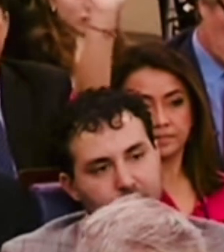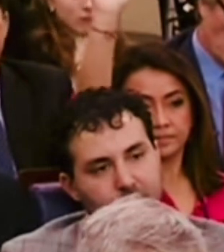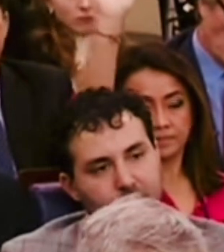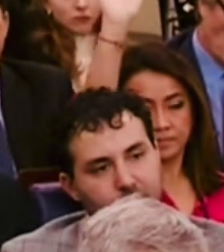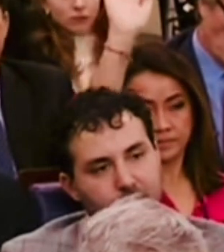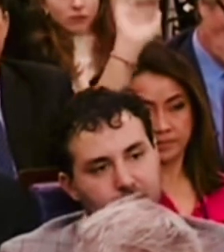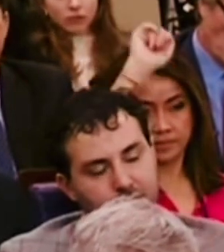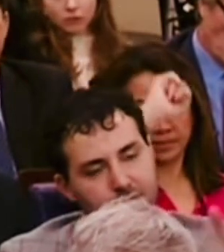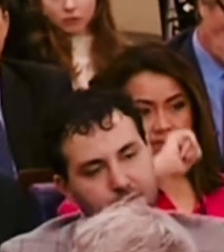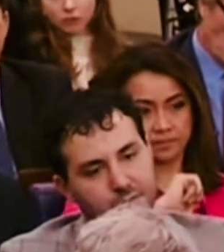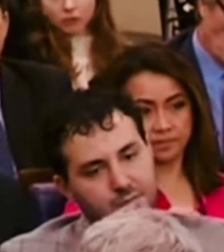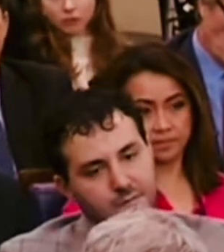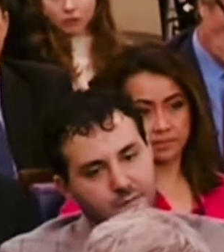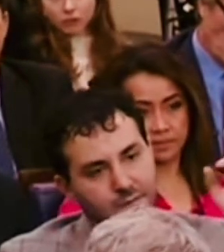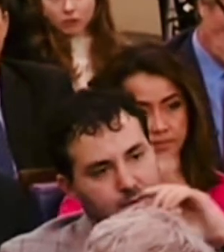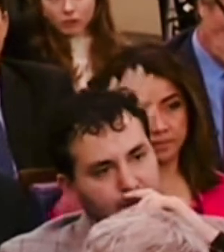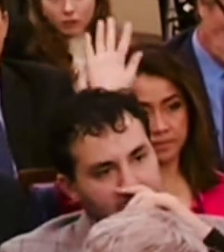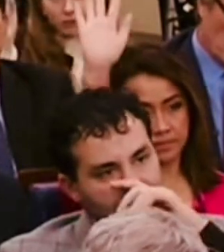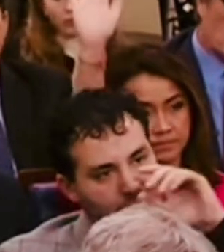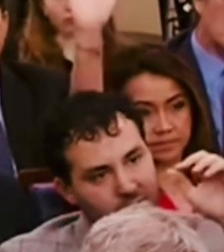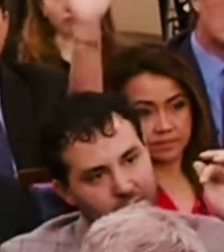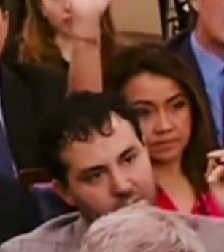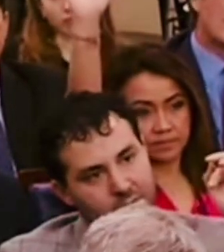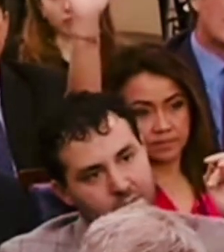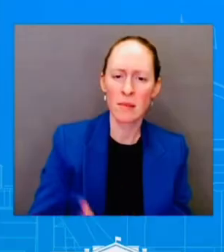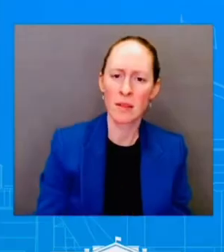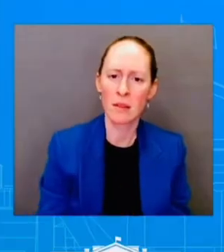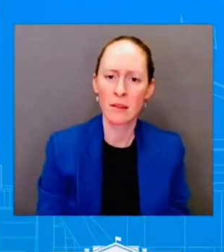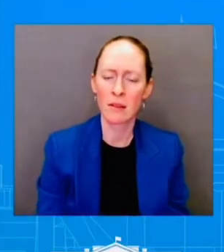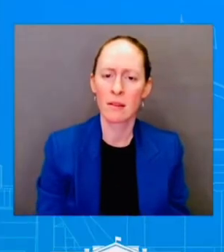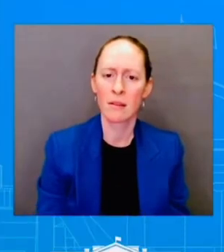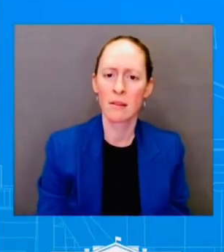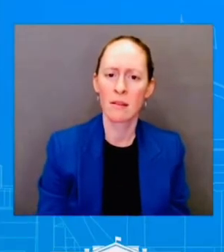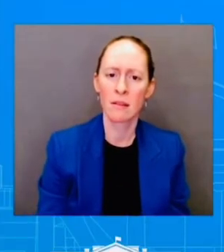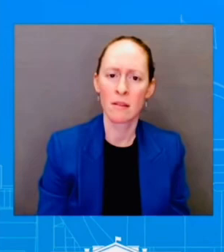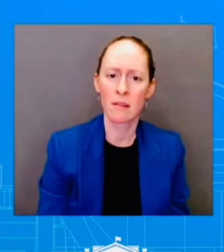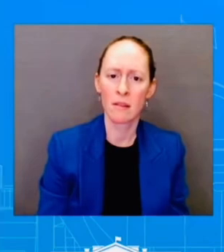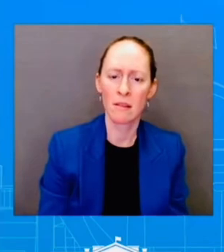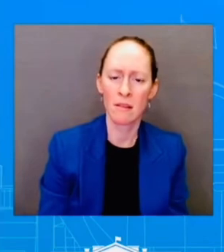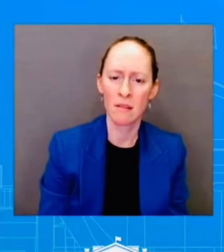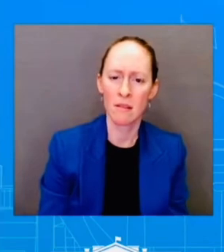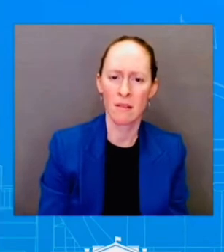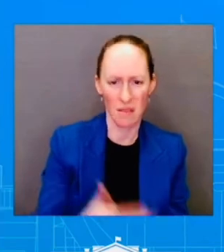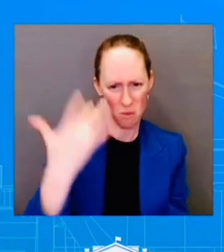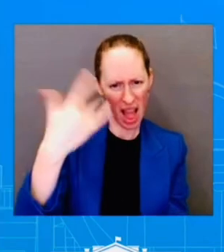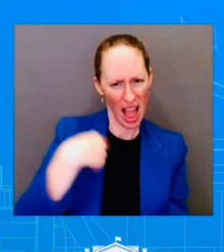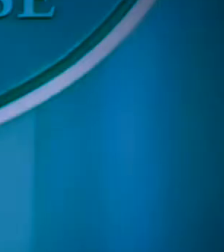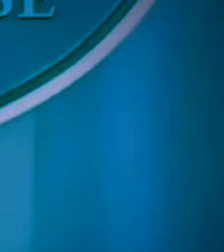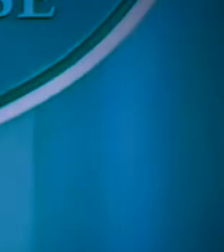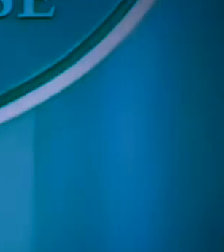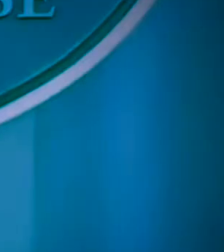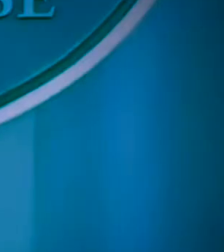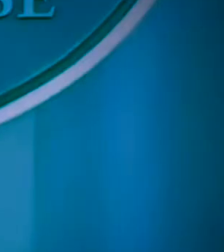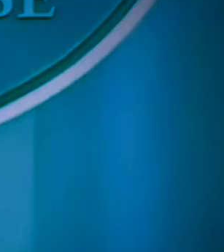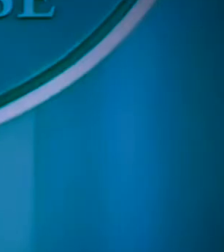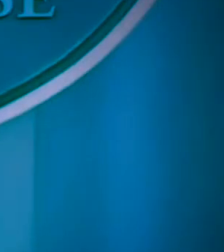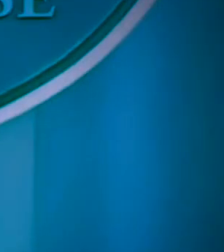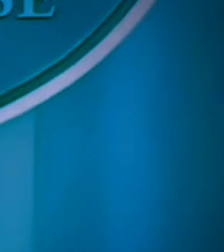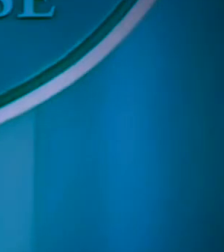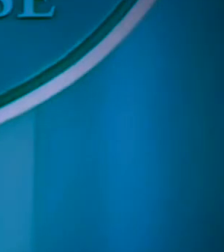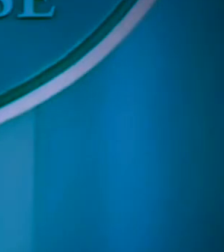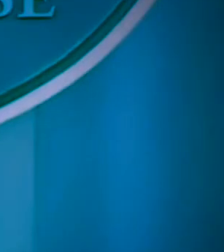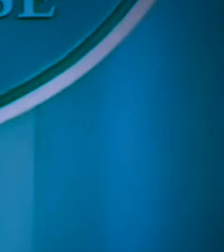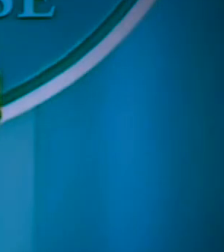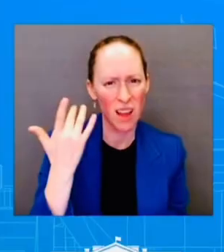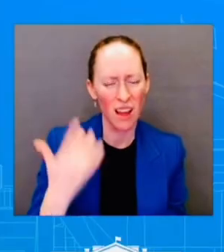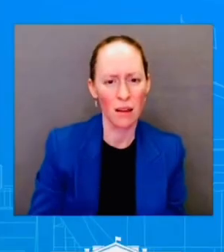his administration? Why is it hard for you to give me a question? It is not hard. I've answered. Would you let me answer the question, or are you